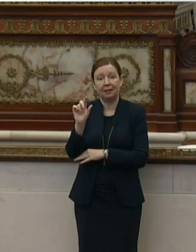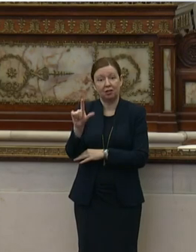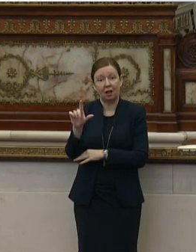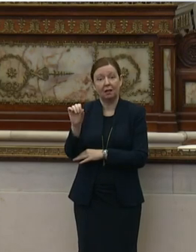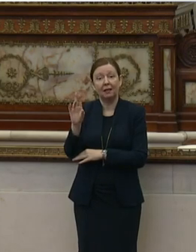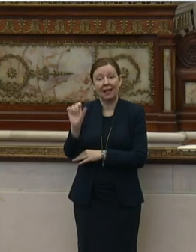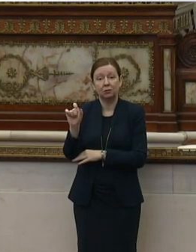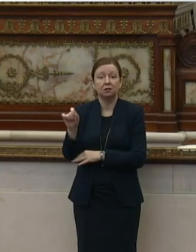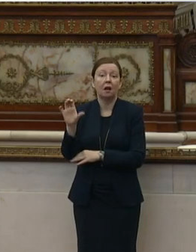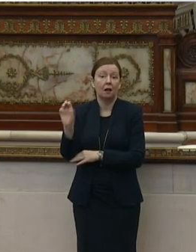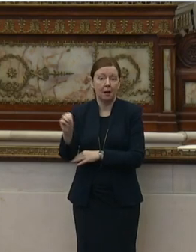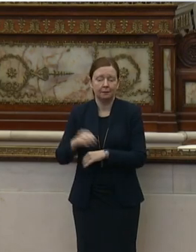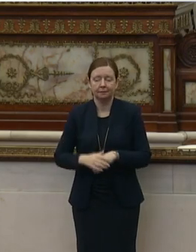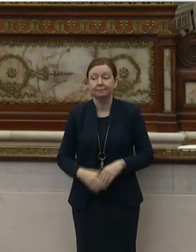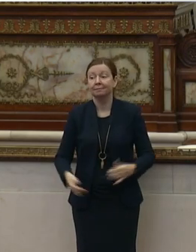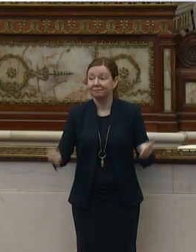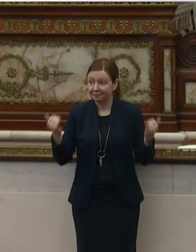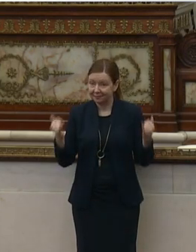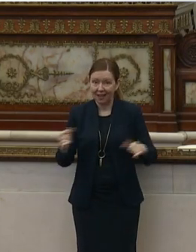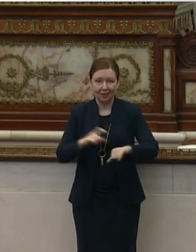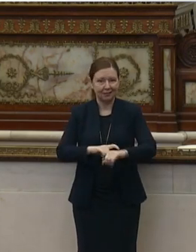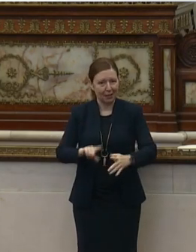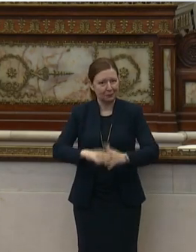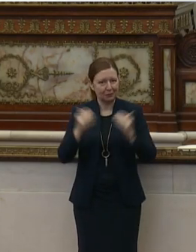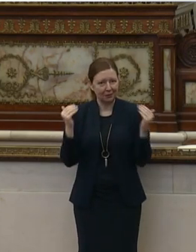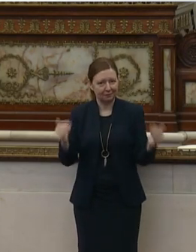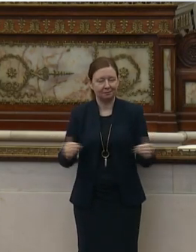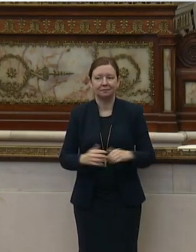now note that the hour has come.